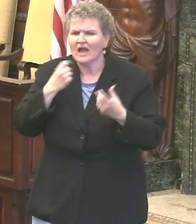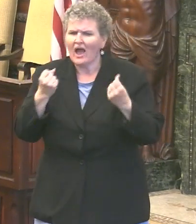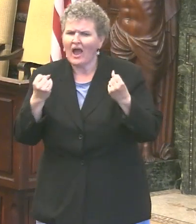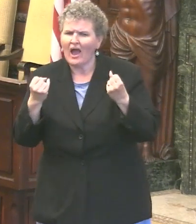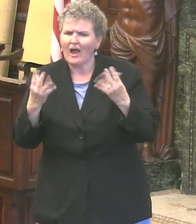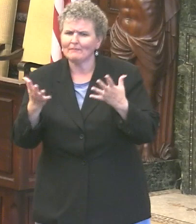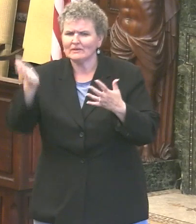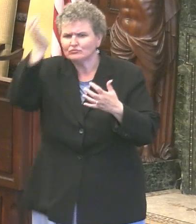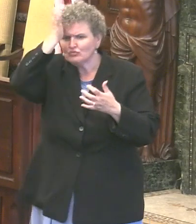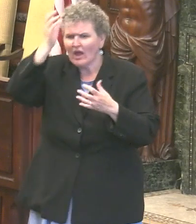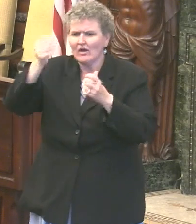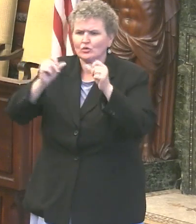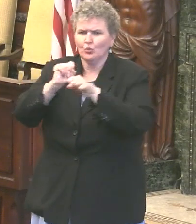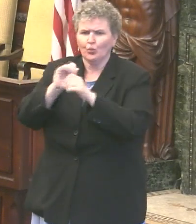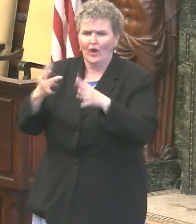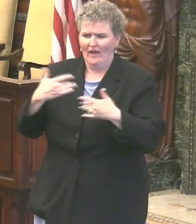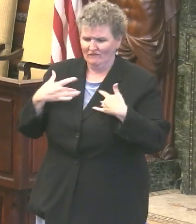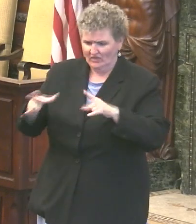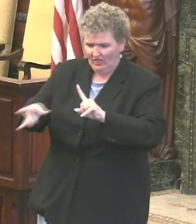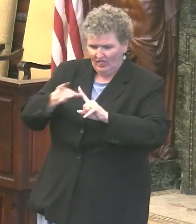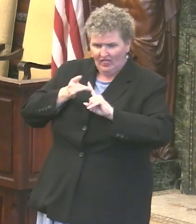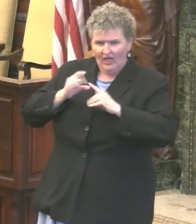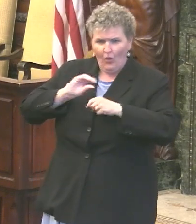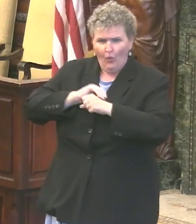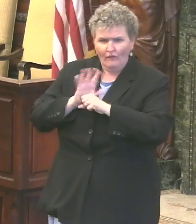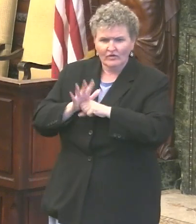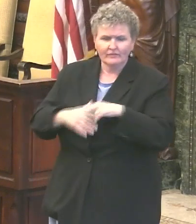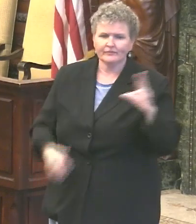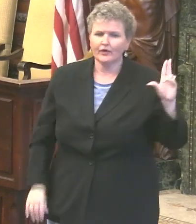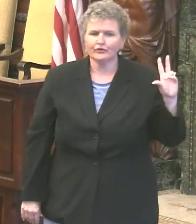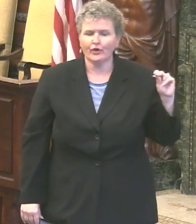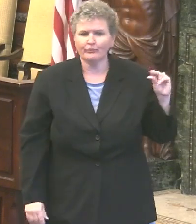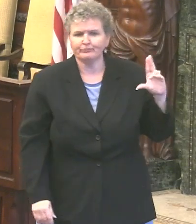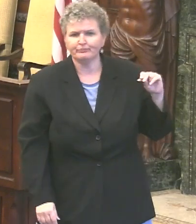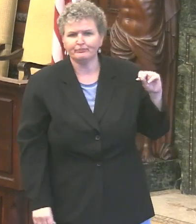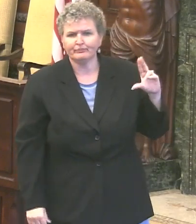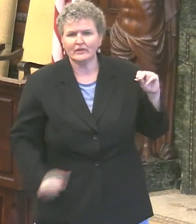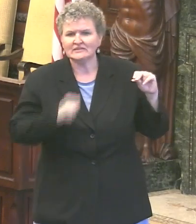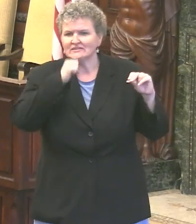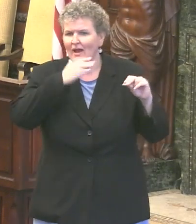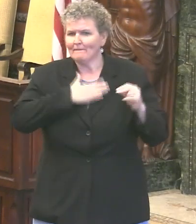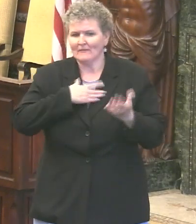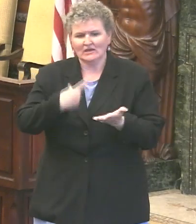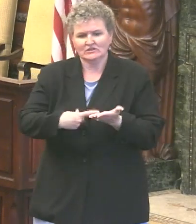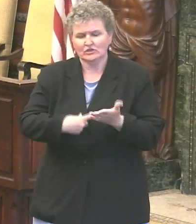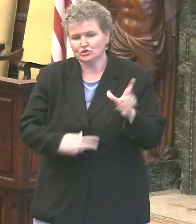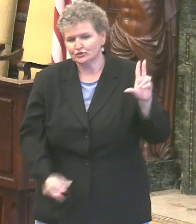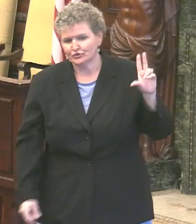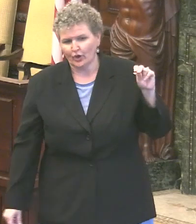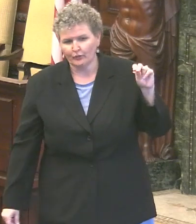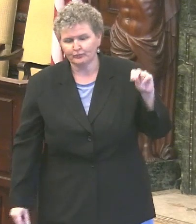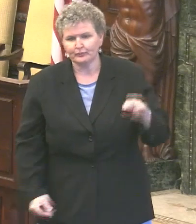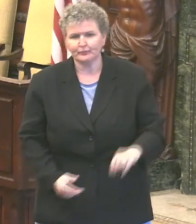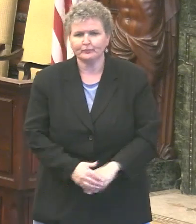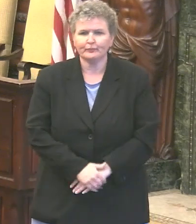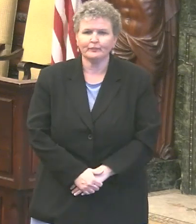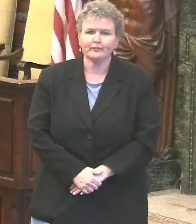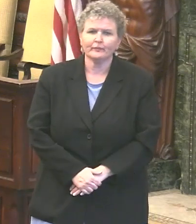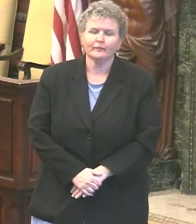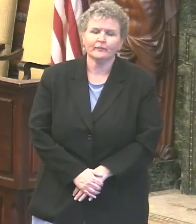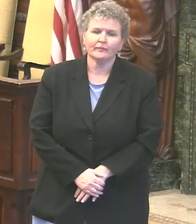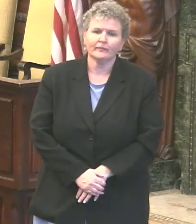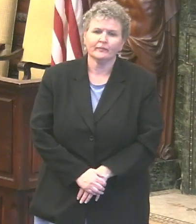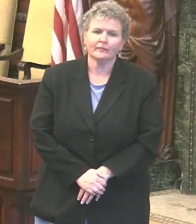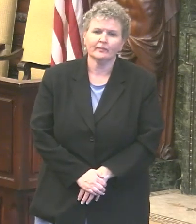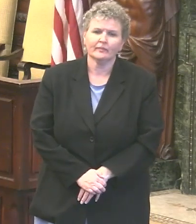workers have tested positive? Certainly willing to discuss that, but not at this time. So we'll certainly circle back, Sean, and give you a better